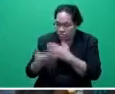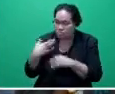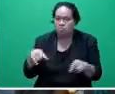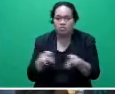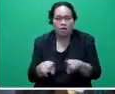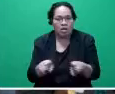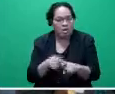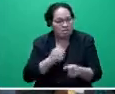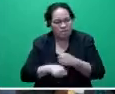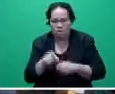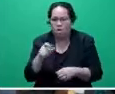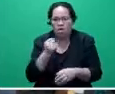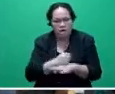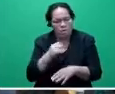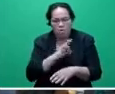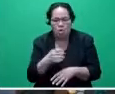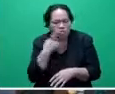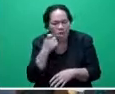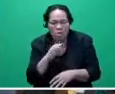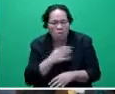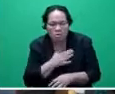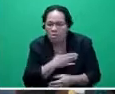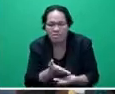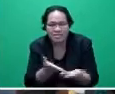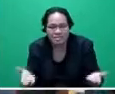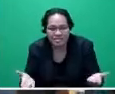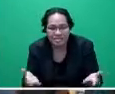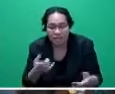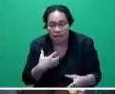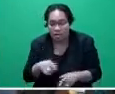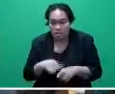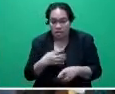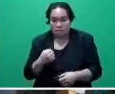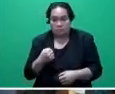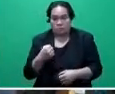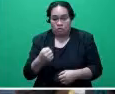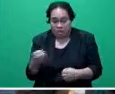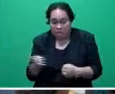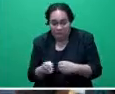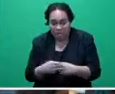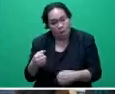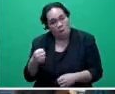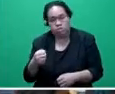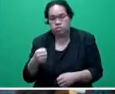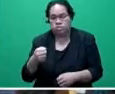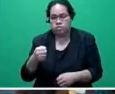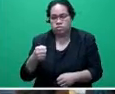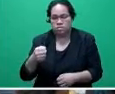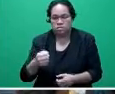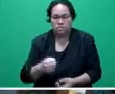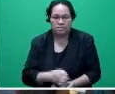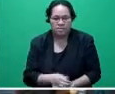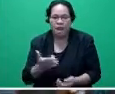this uncaring government. This budget for rural and remote communities means withholding all maintenance and capital works with respect to major infrastructure